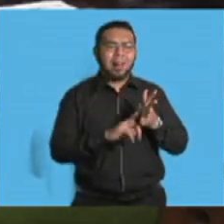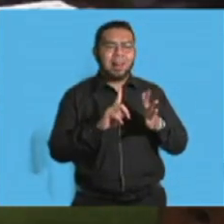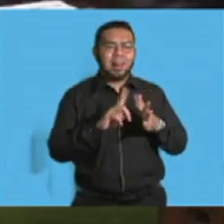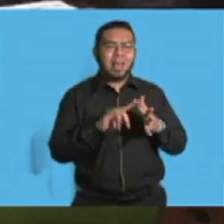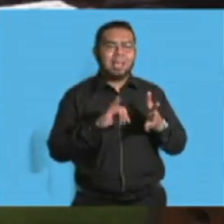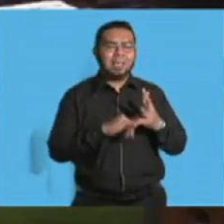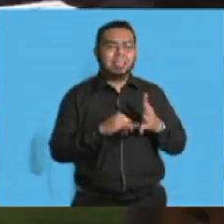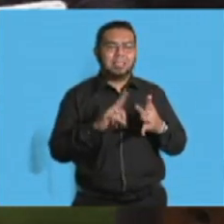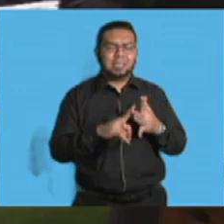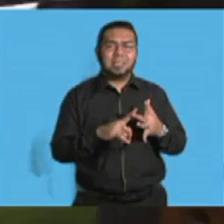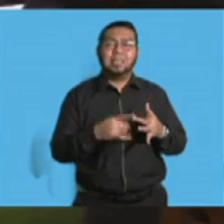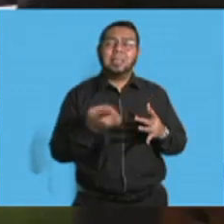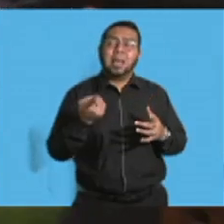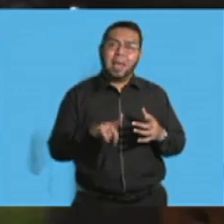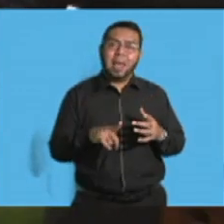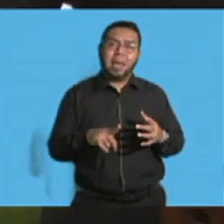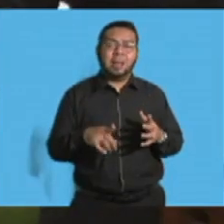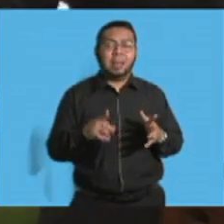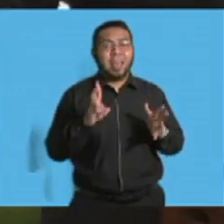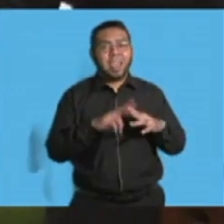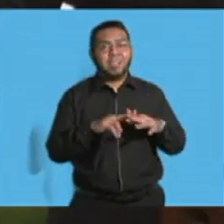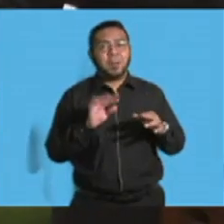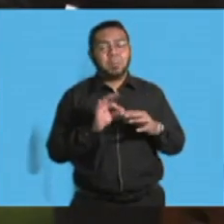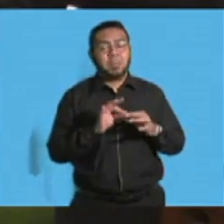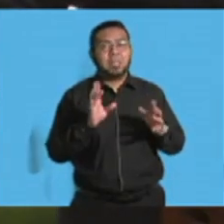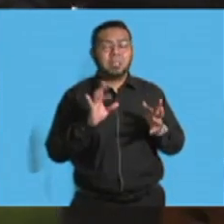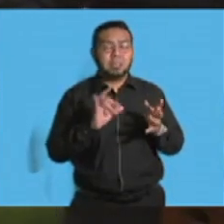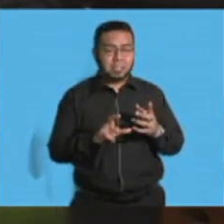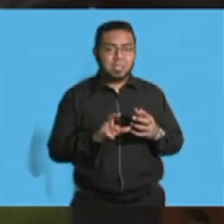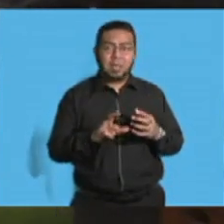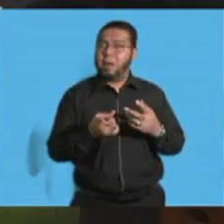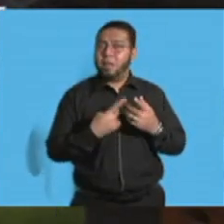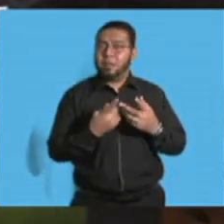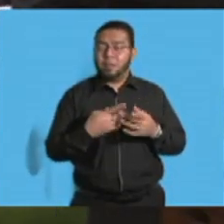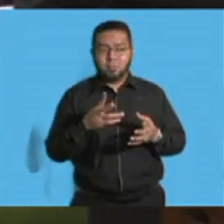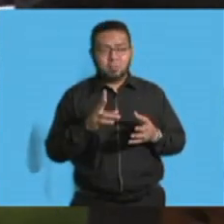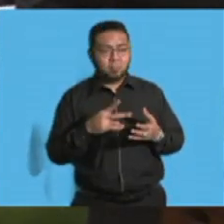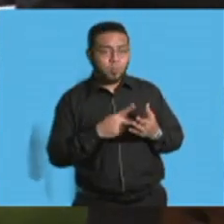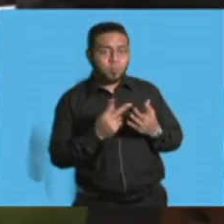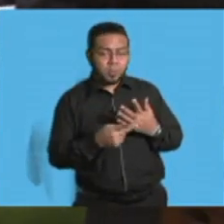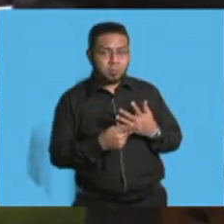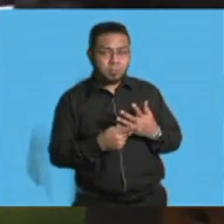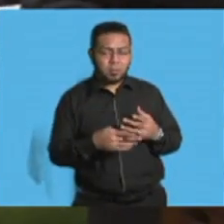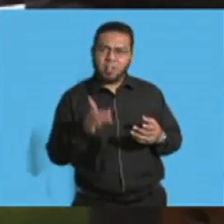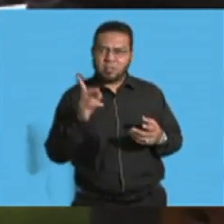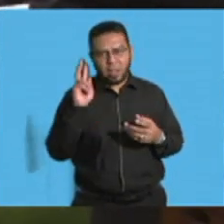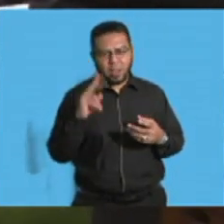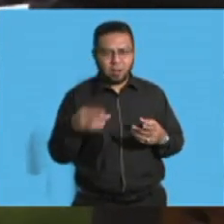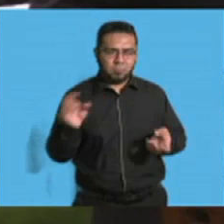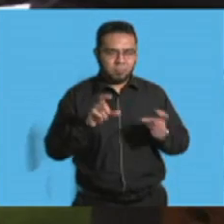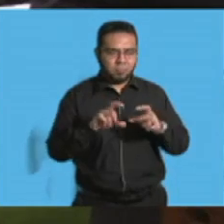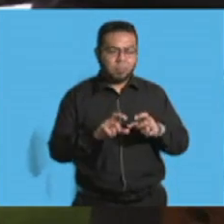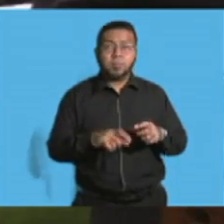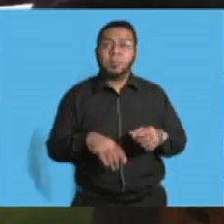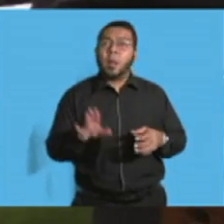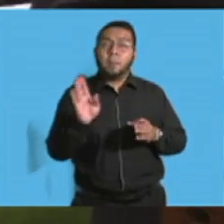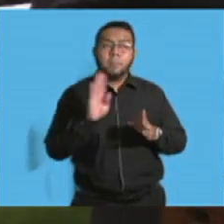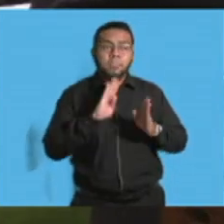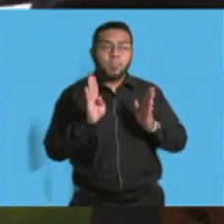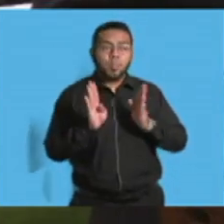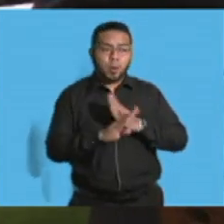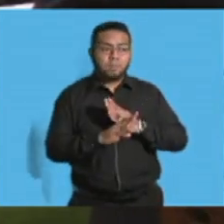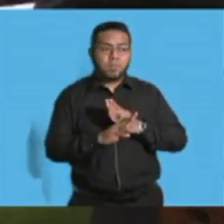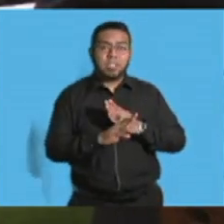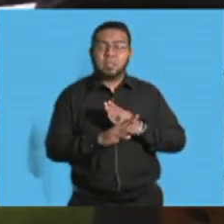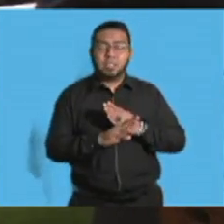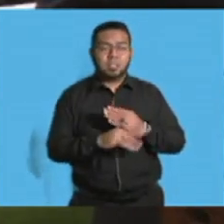being thrown into this again, without necessarily going too much into that. Madam Speaker, the fact of the matter is privacy is protected. Wireless C does not